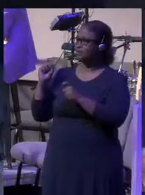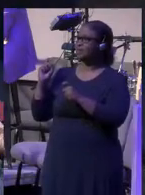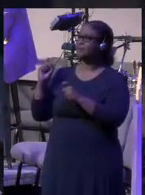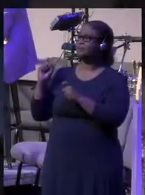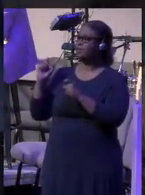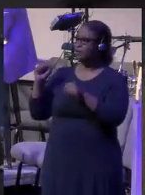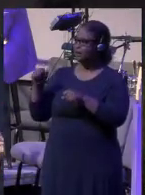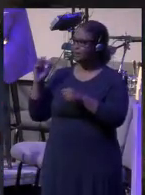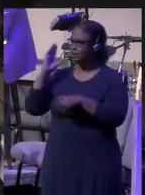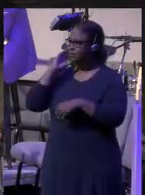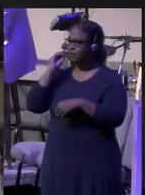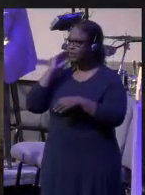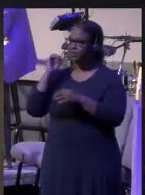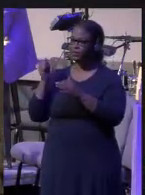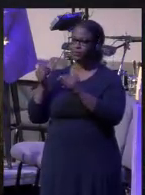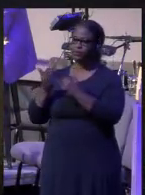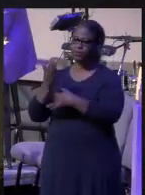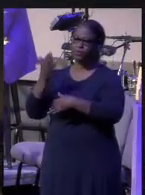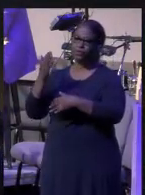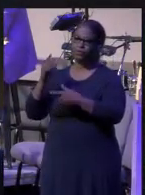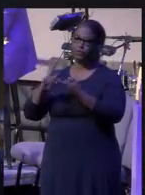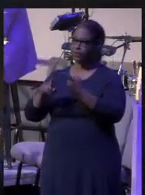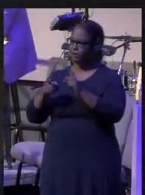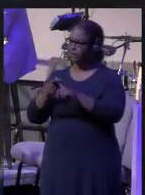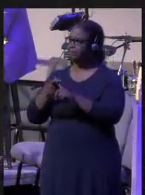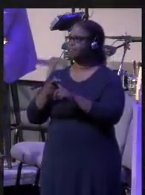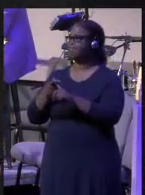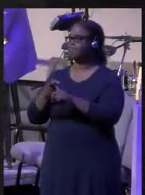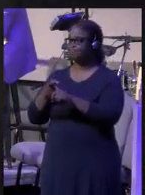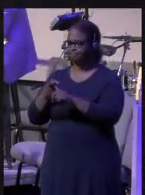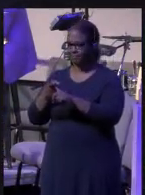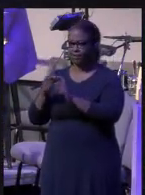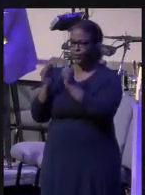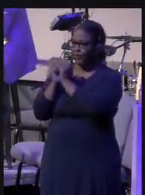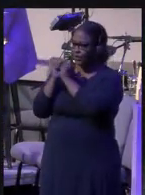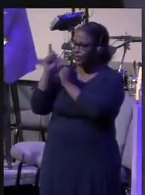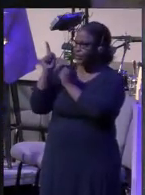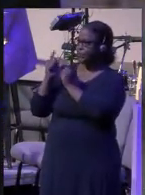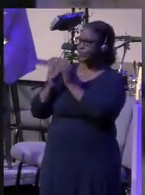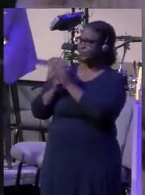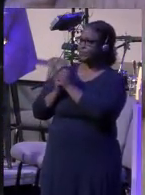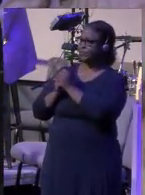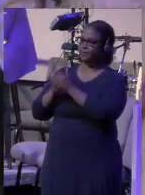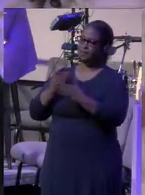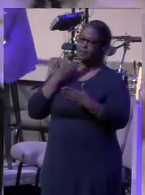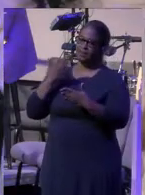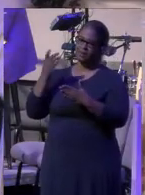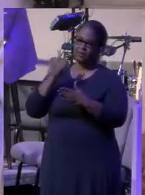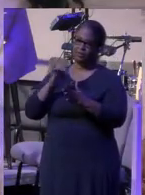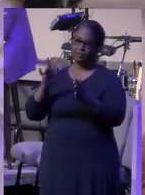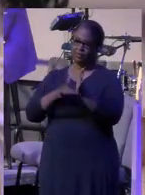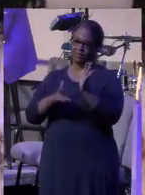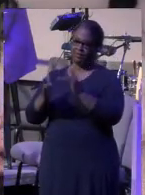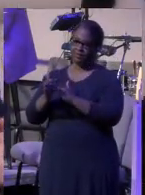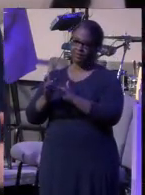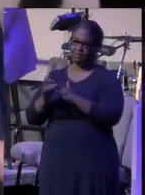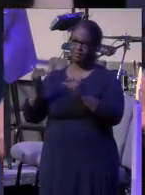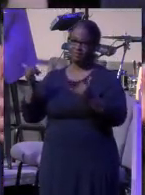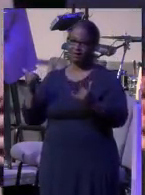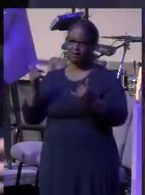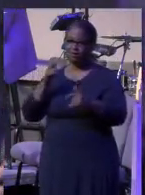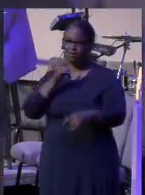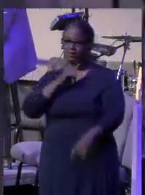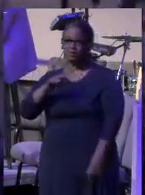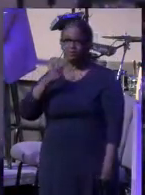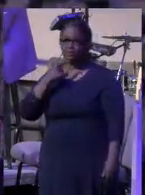God. Thank you, Lord Jesus. Thank you, Lord Jesus. Thank you, Lord Jesus. Now the Lord says, learn